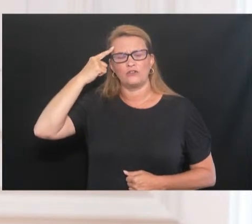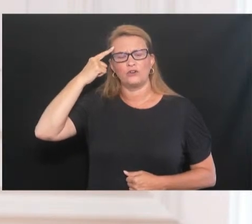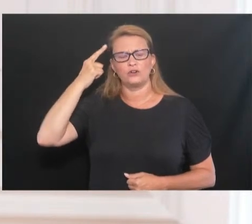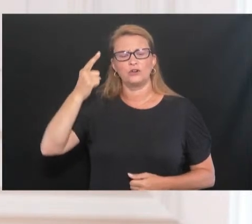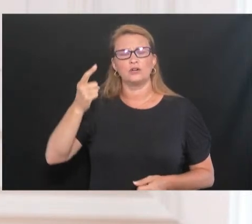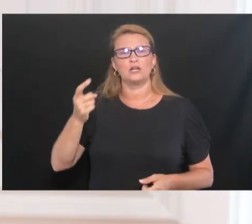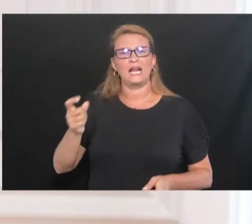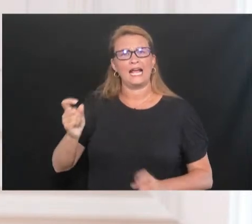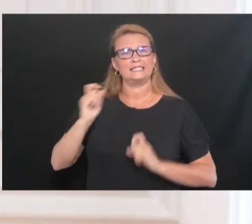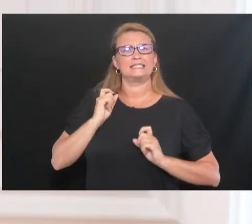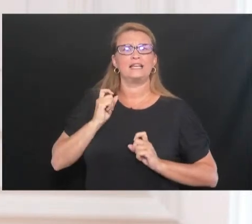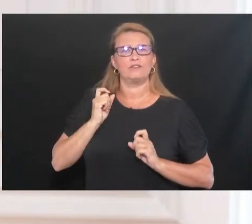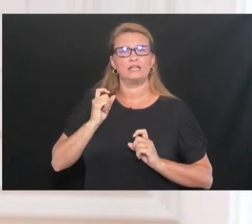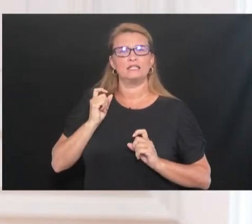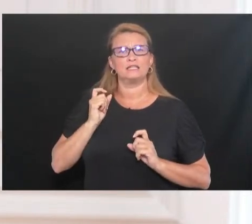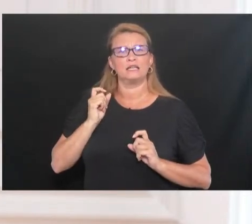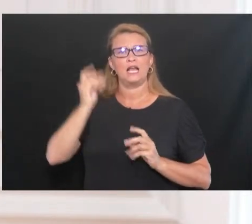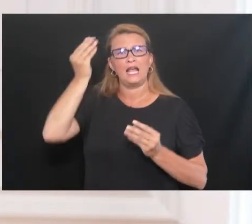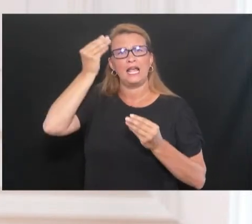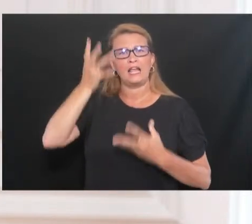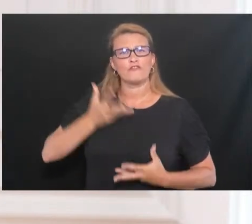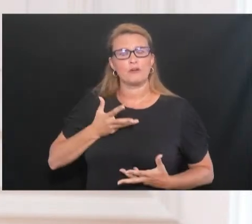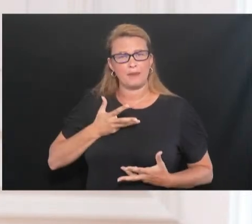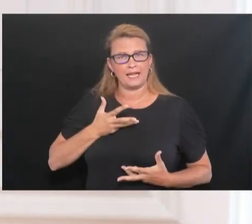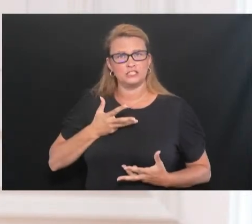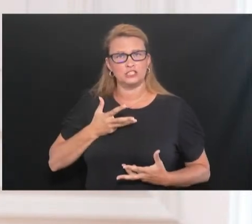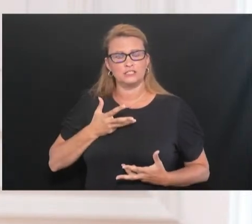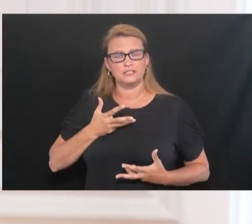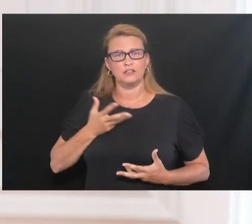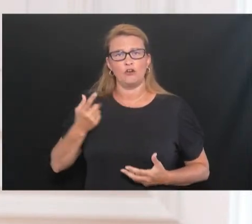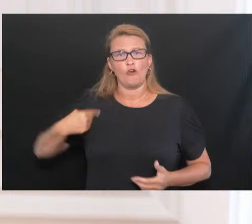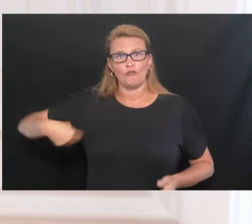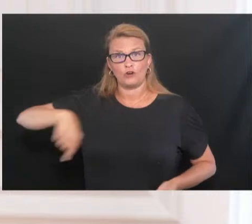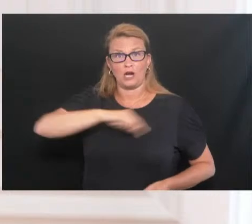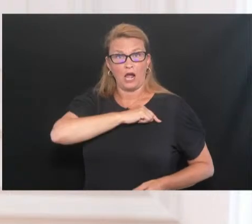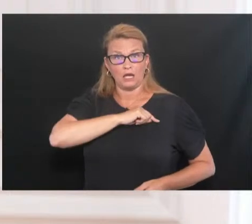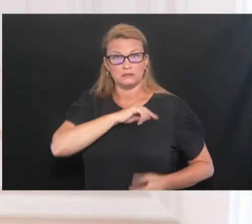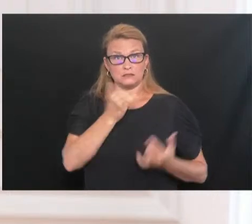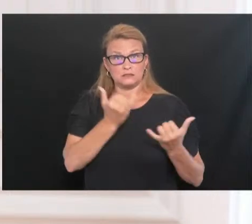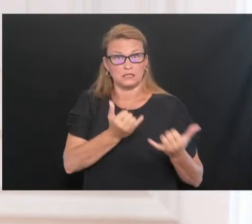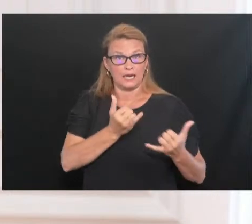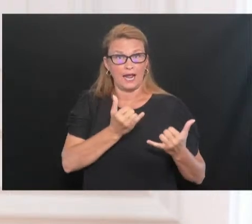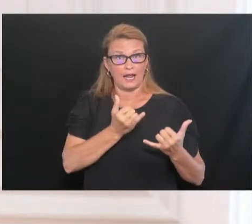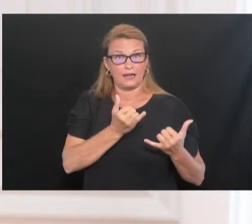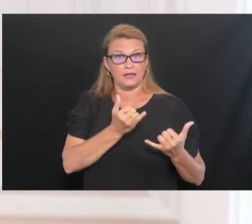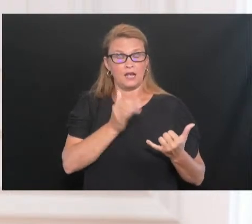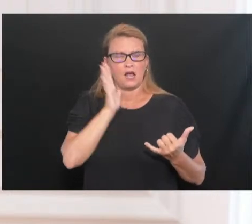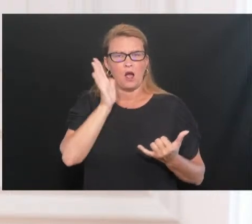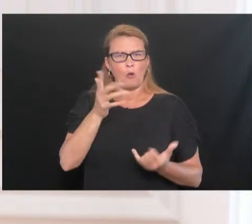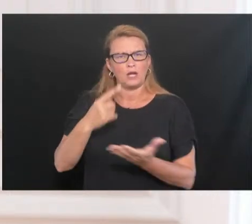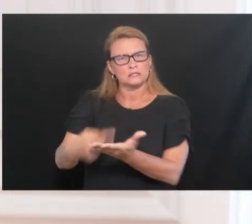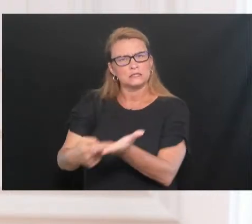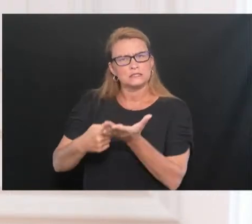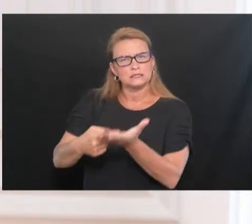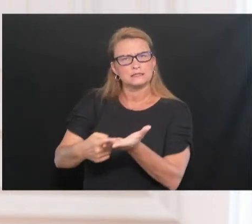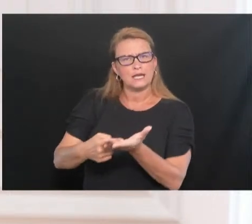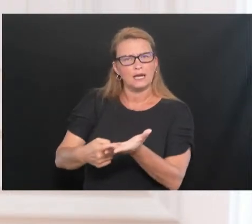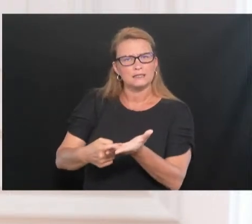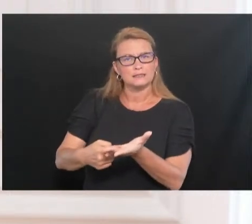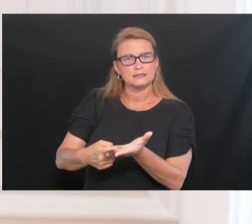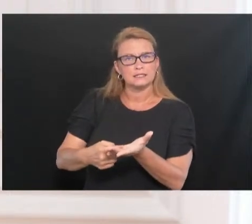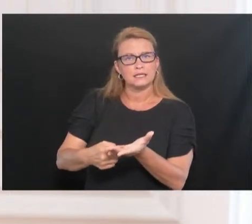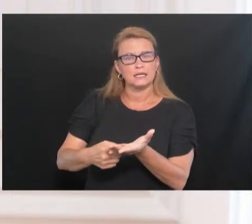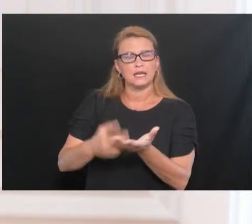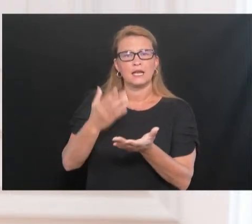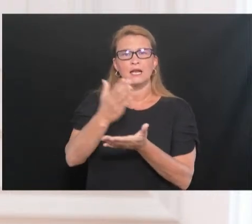lot of information to all of us today, and I want to talk a little bit about some of the